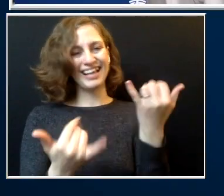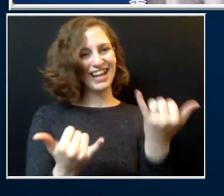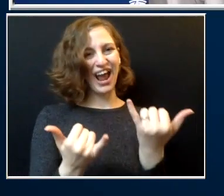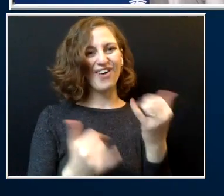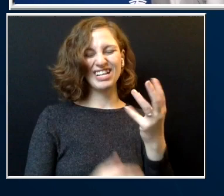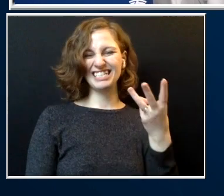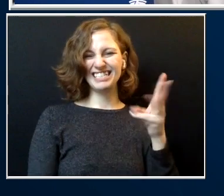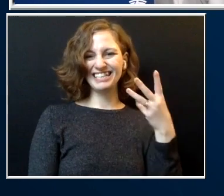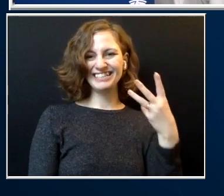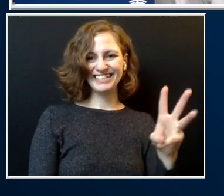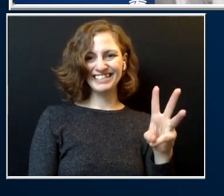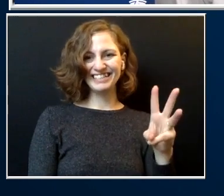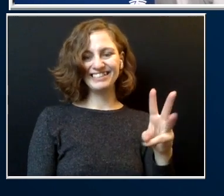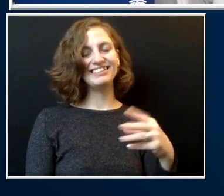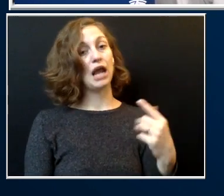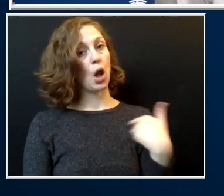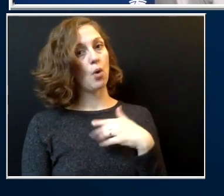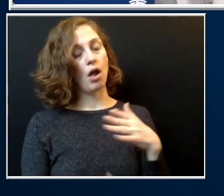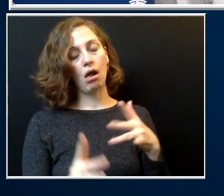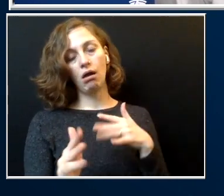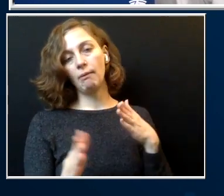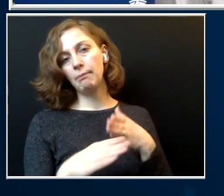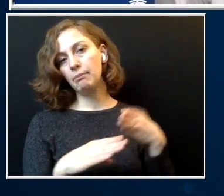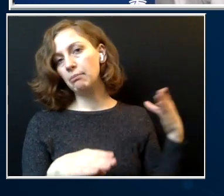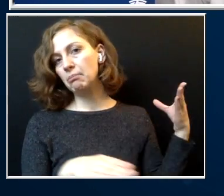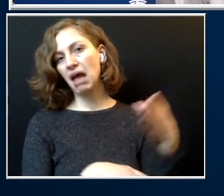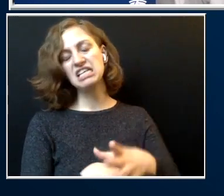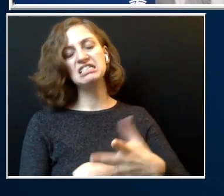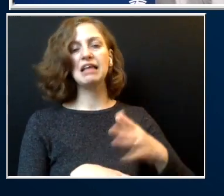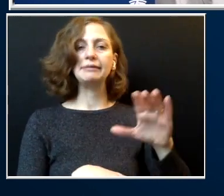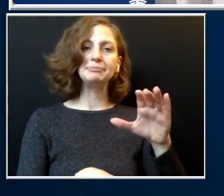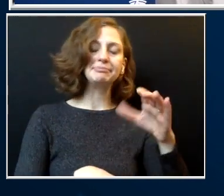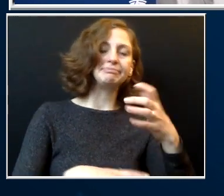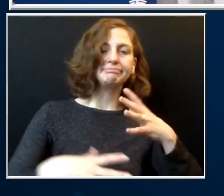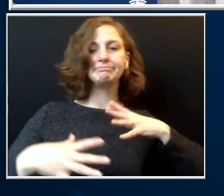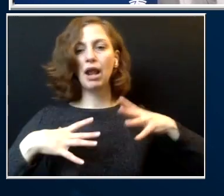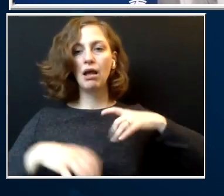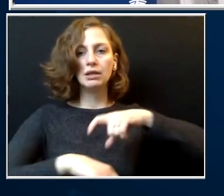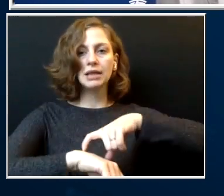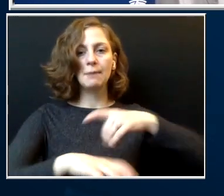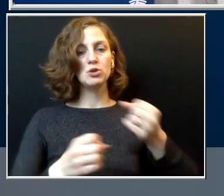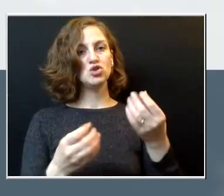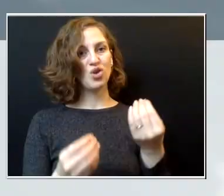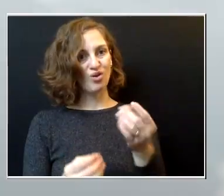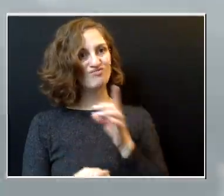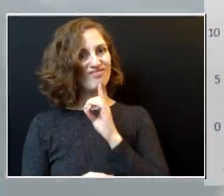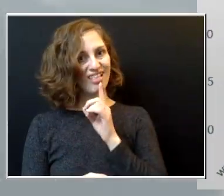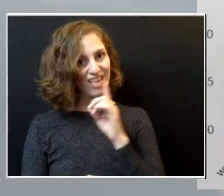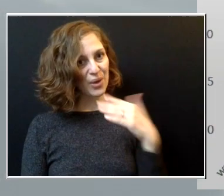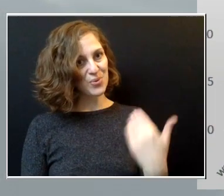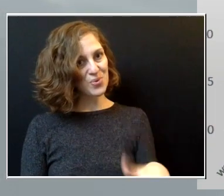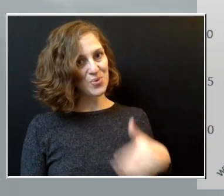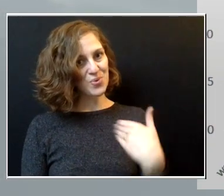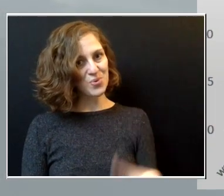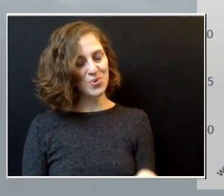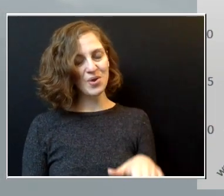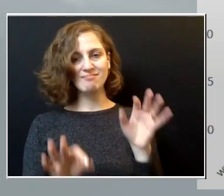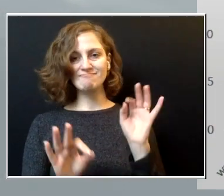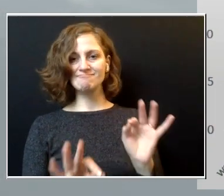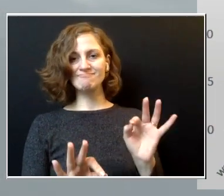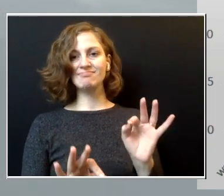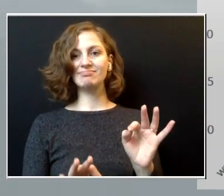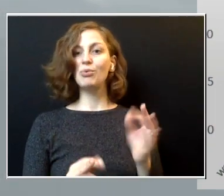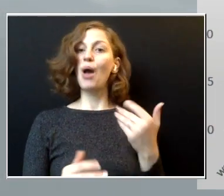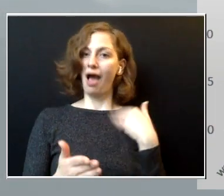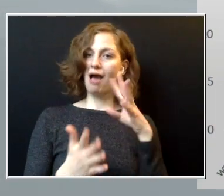so really this is where we are, and that's great news. And I think we've got some graphs to take a peek at that demonstrate our COVID